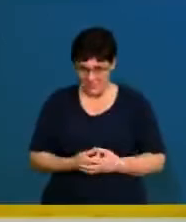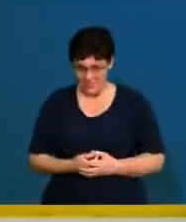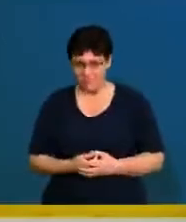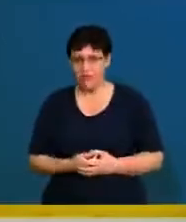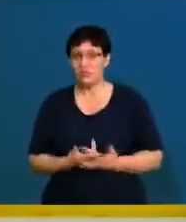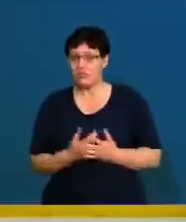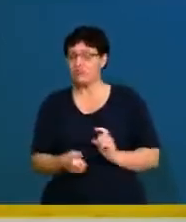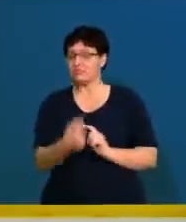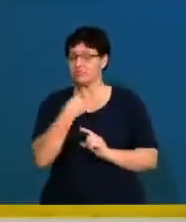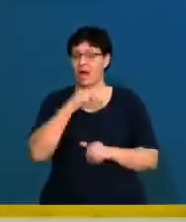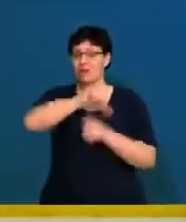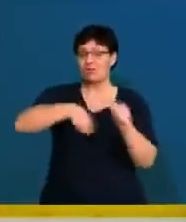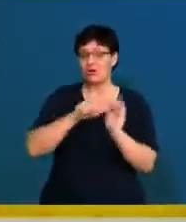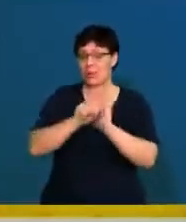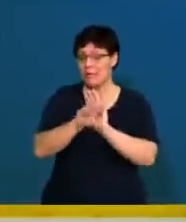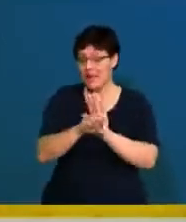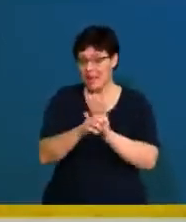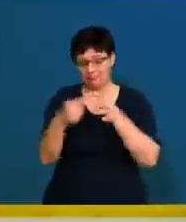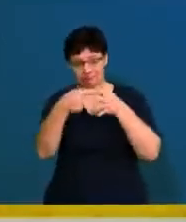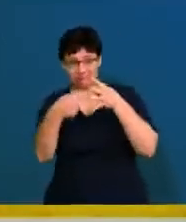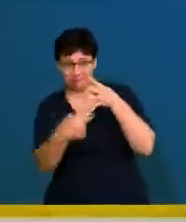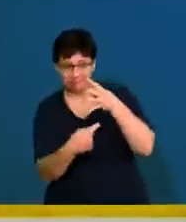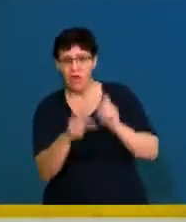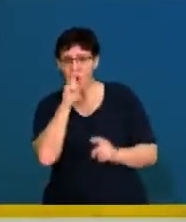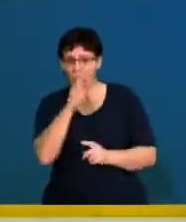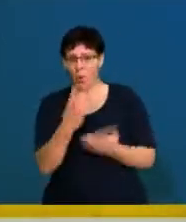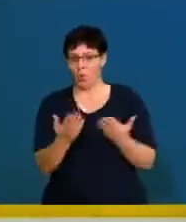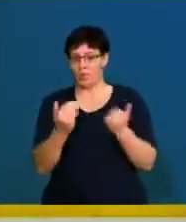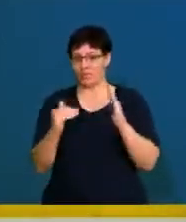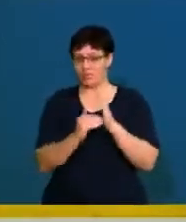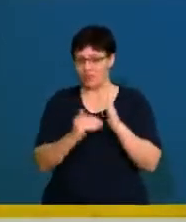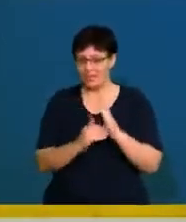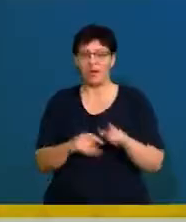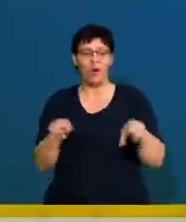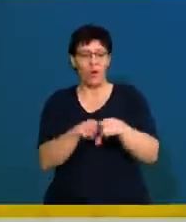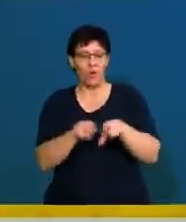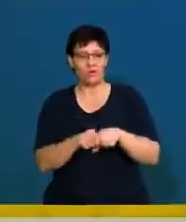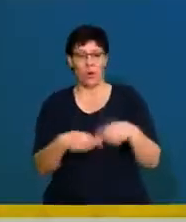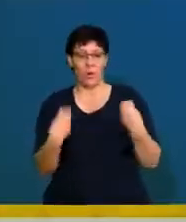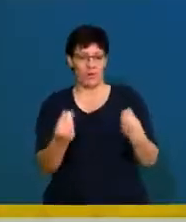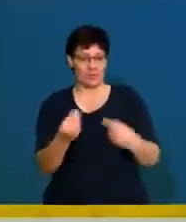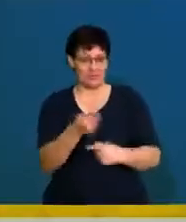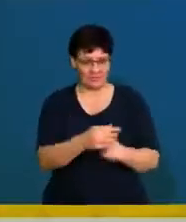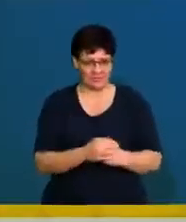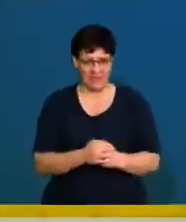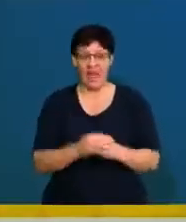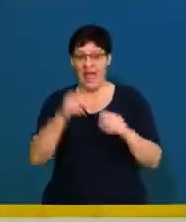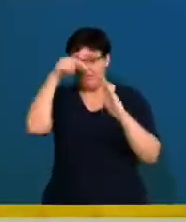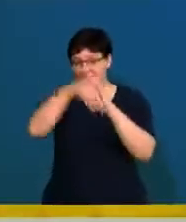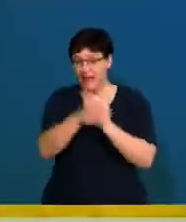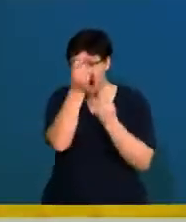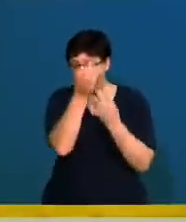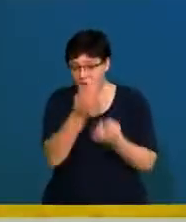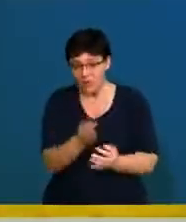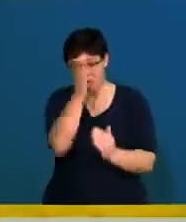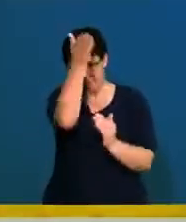forget to hit us up on our social media pages, search for Matrix, as well as our WhatsApp line. I'll leave all the details for you